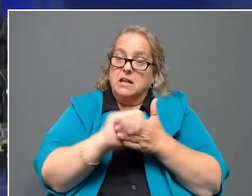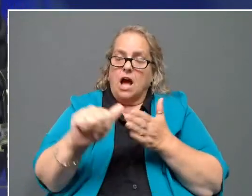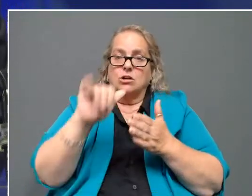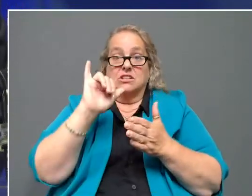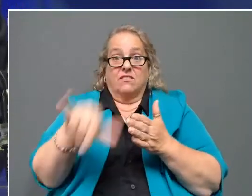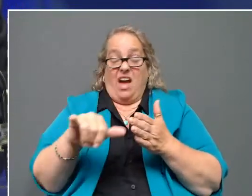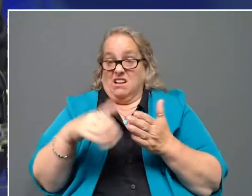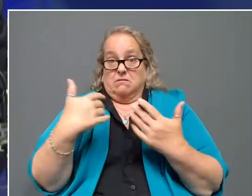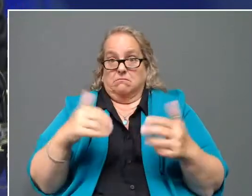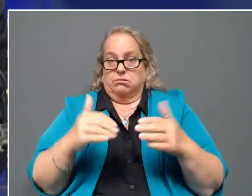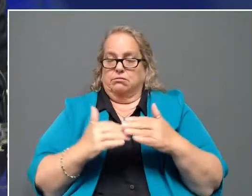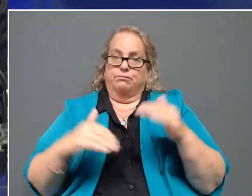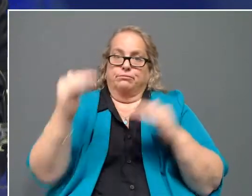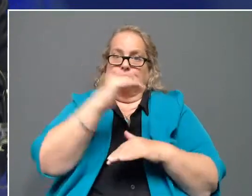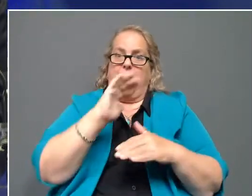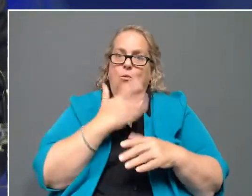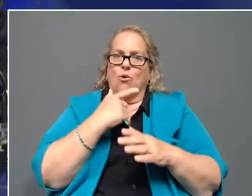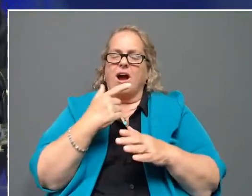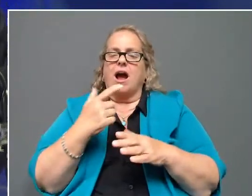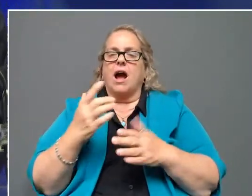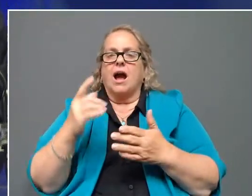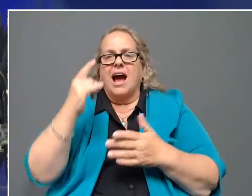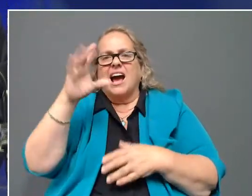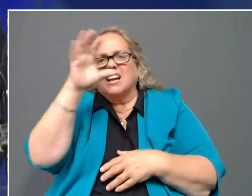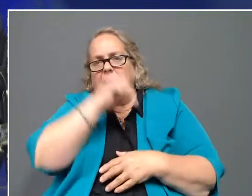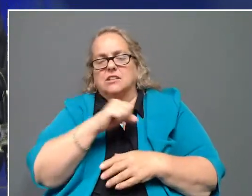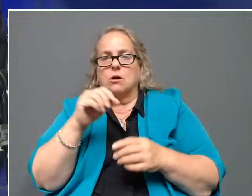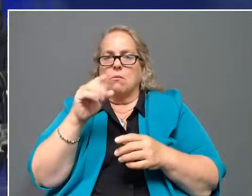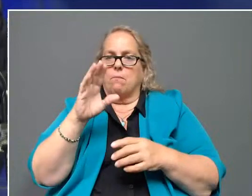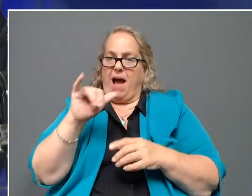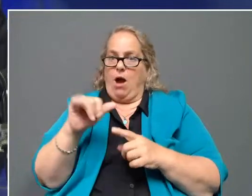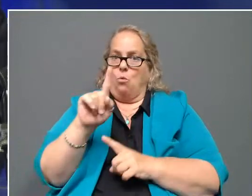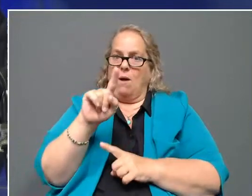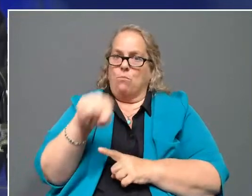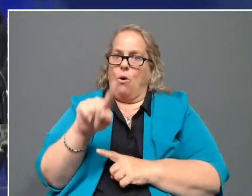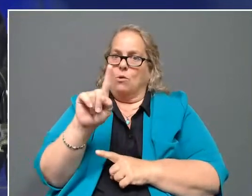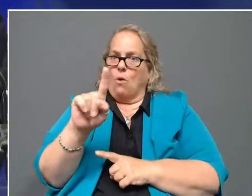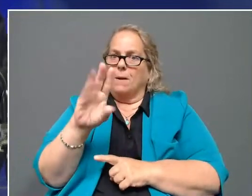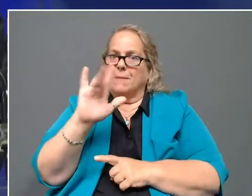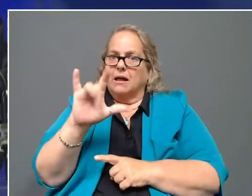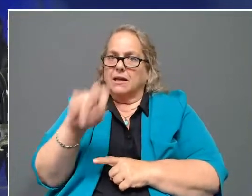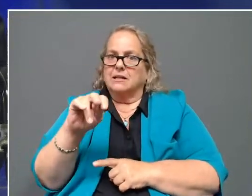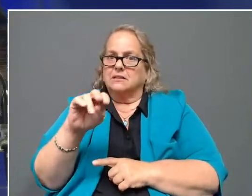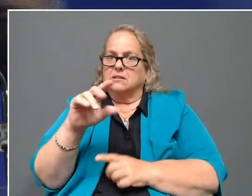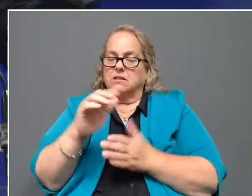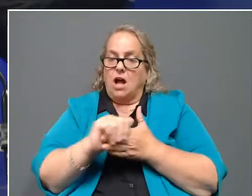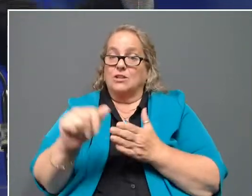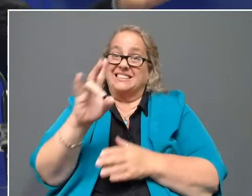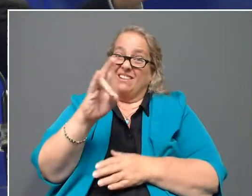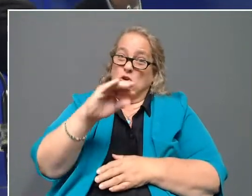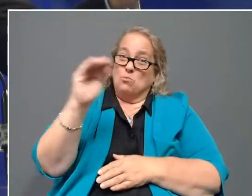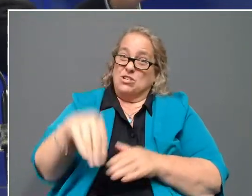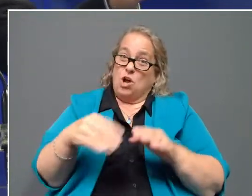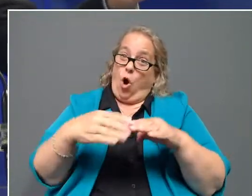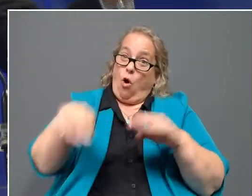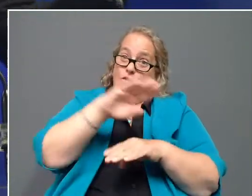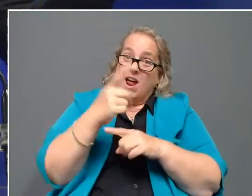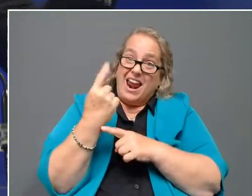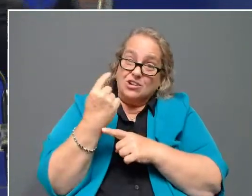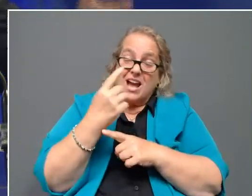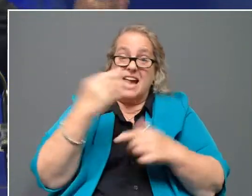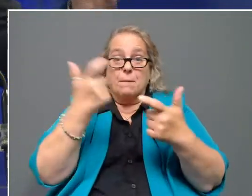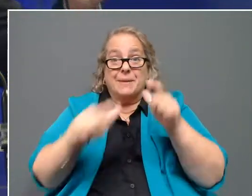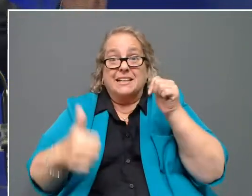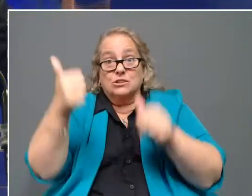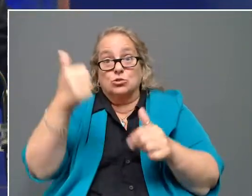$1.1 billion. It's nearly 11% above last year, and it's the biggest growth we've seen when you're talking about the economy